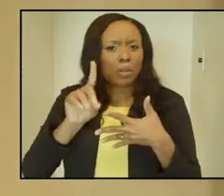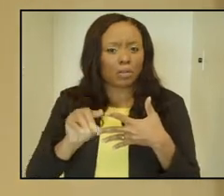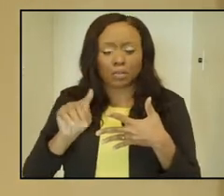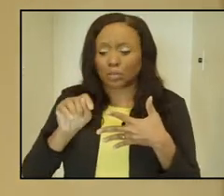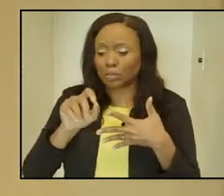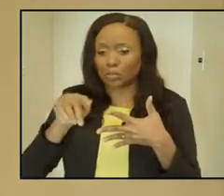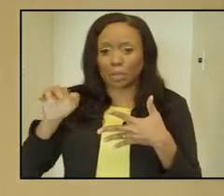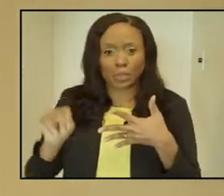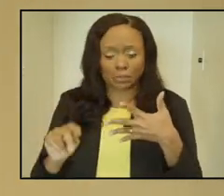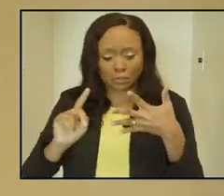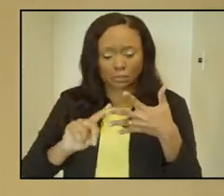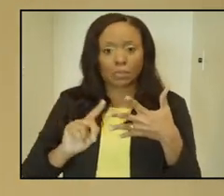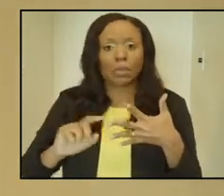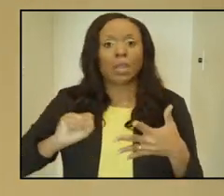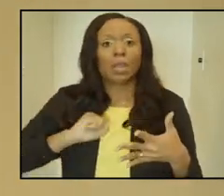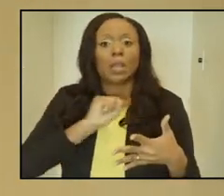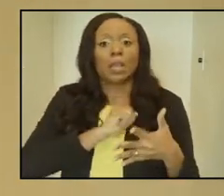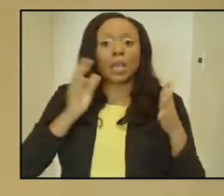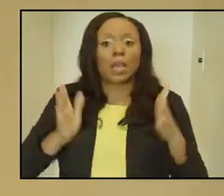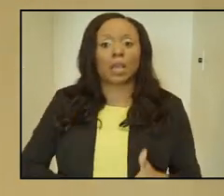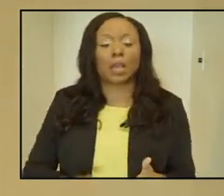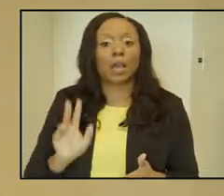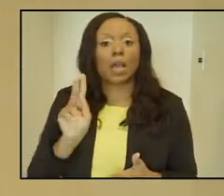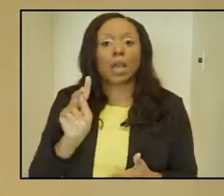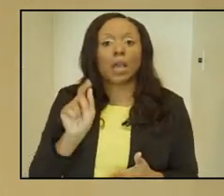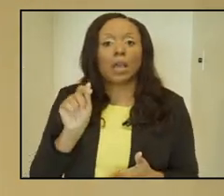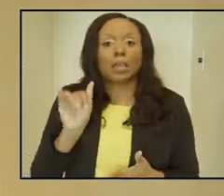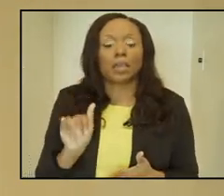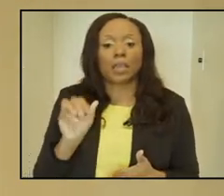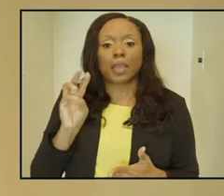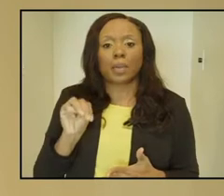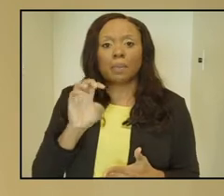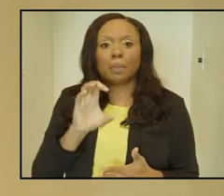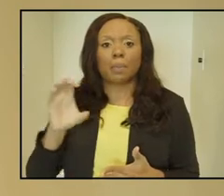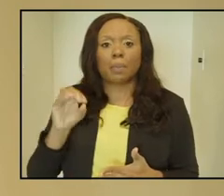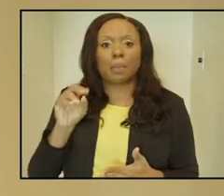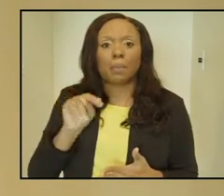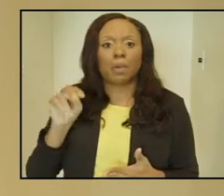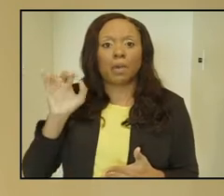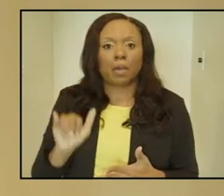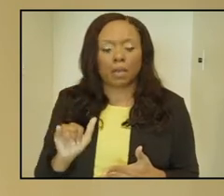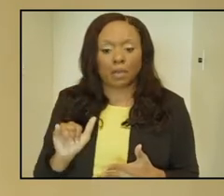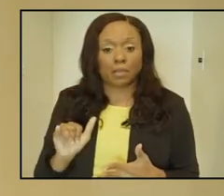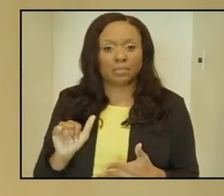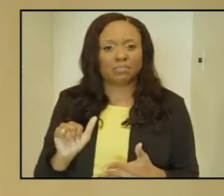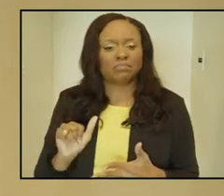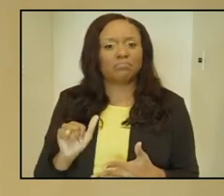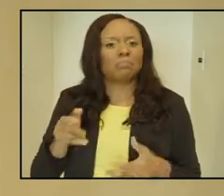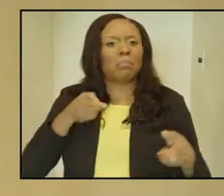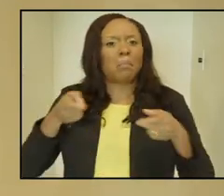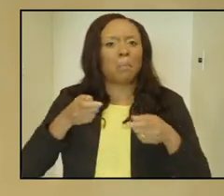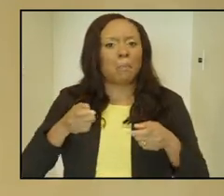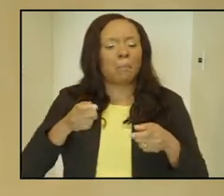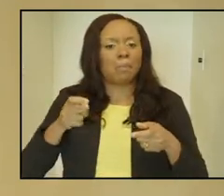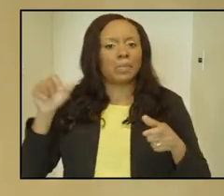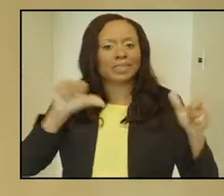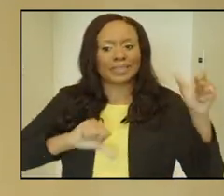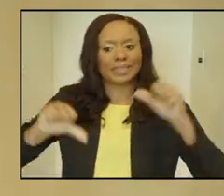the Honorable Kay McConney, Minister of Innovation, Science and Smart